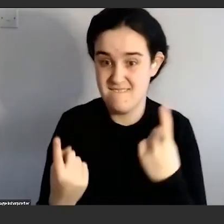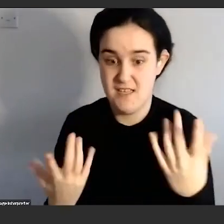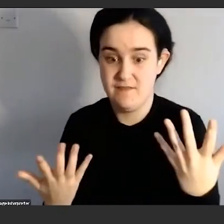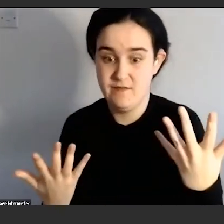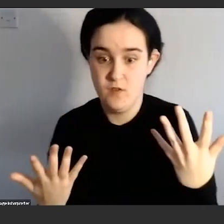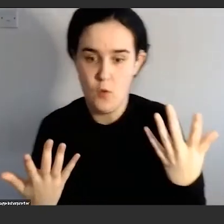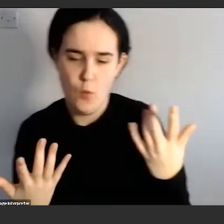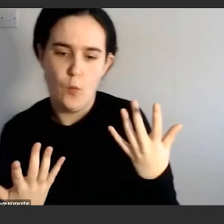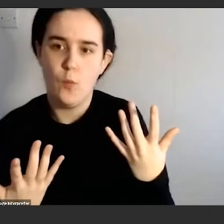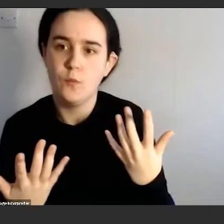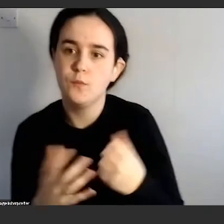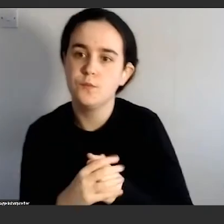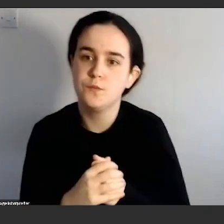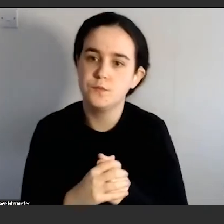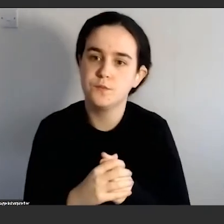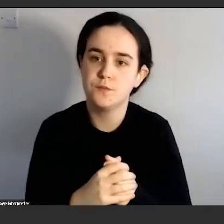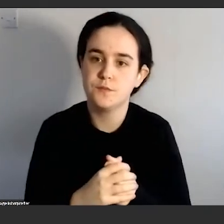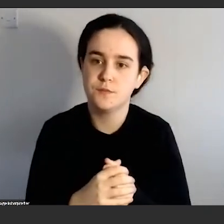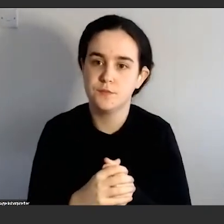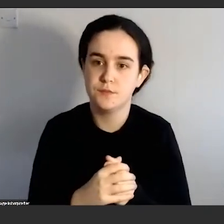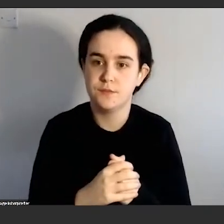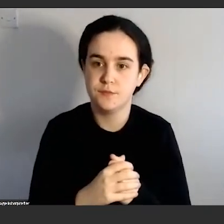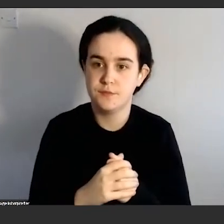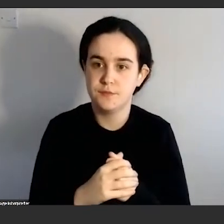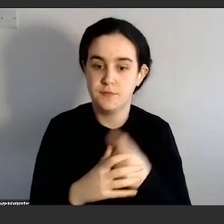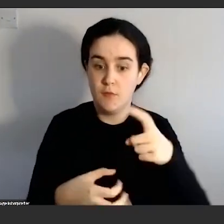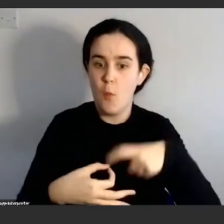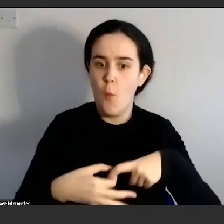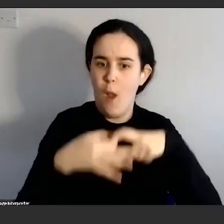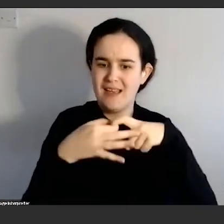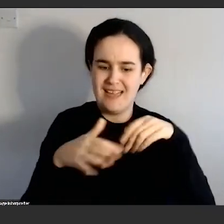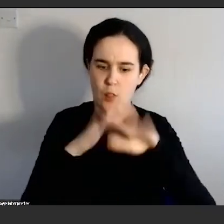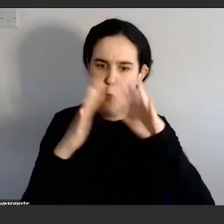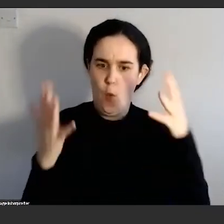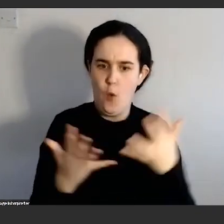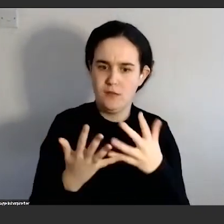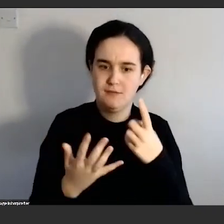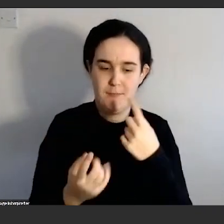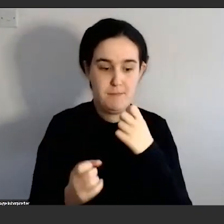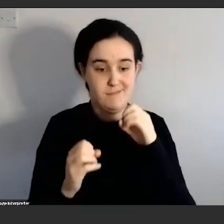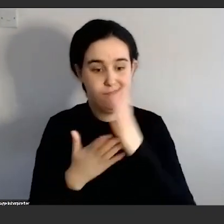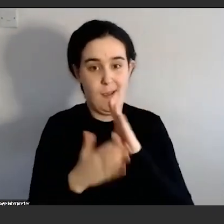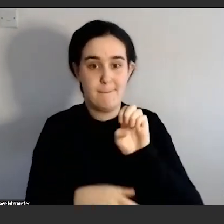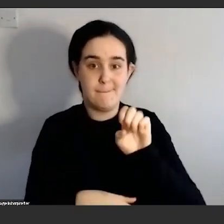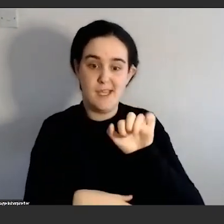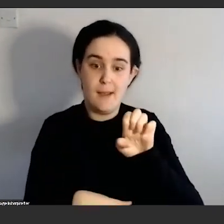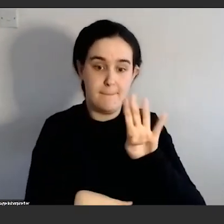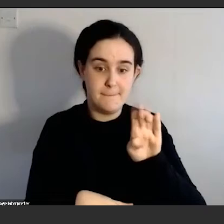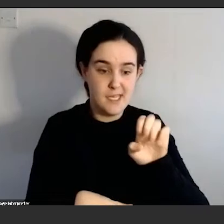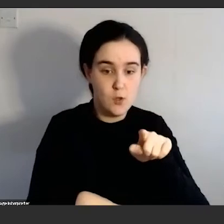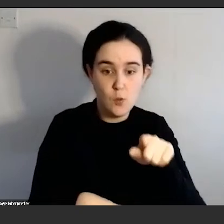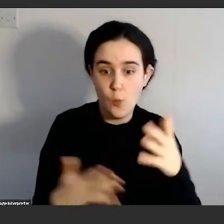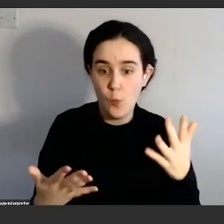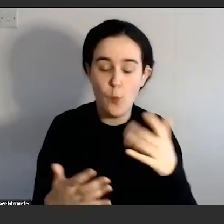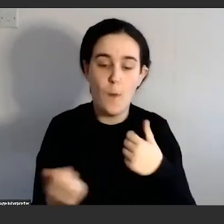to bring out to the world. Know that you are worthy. And if we could do what we do and